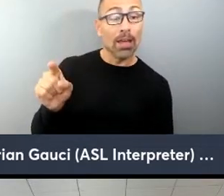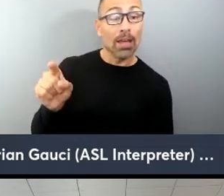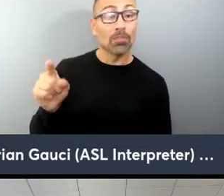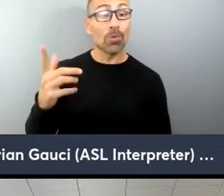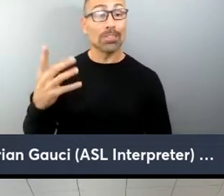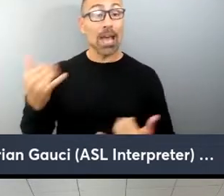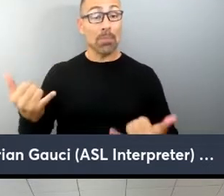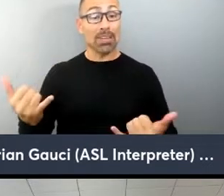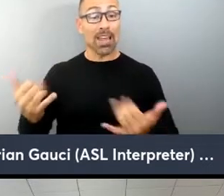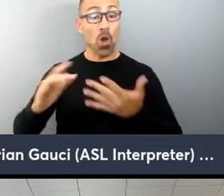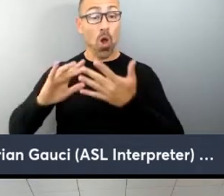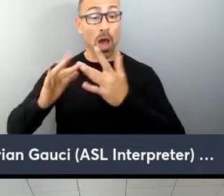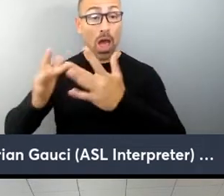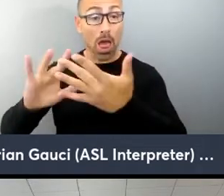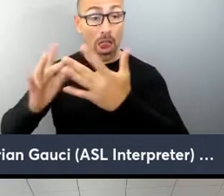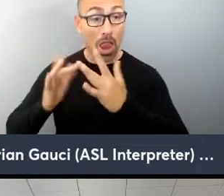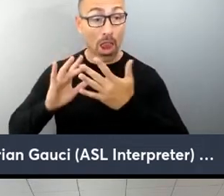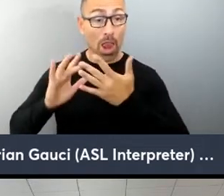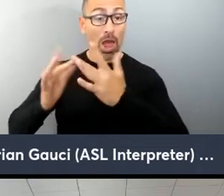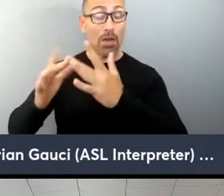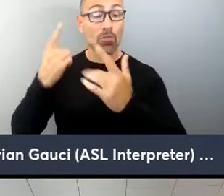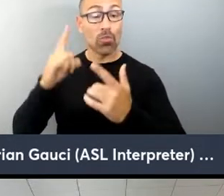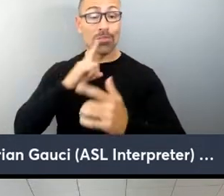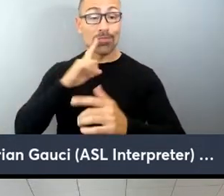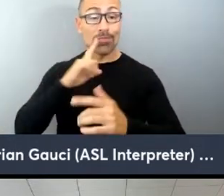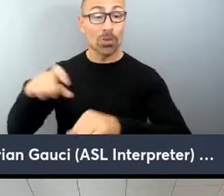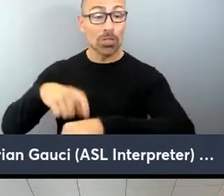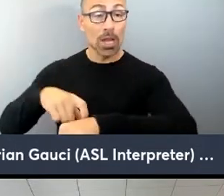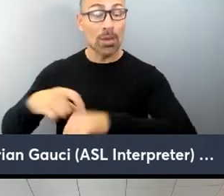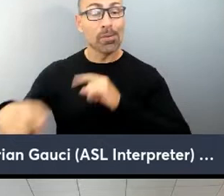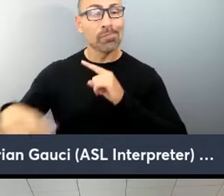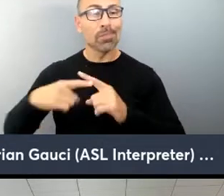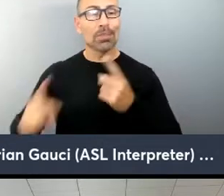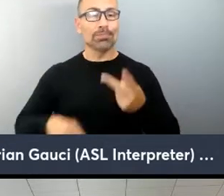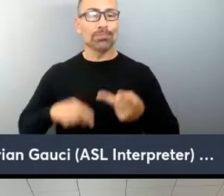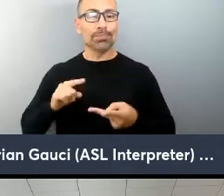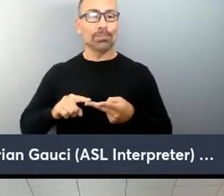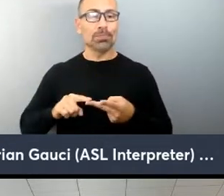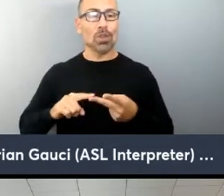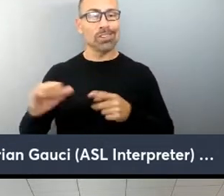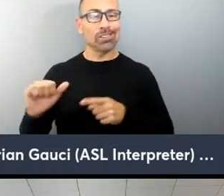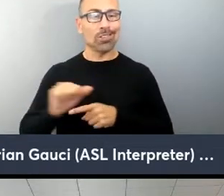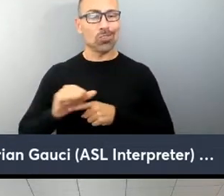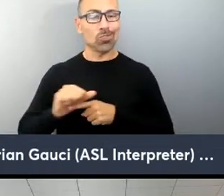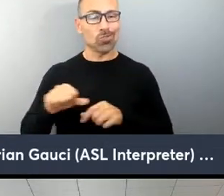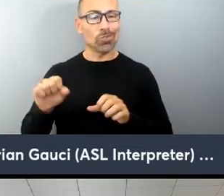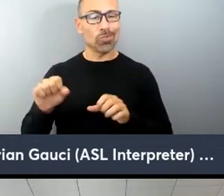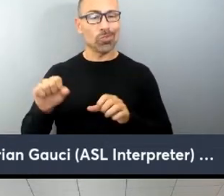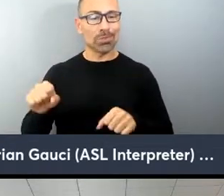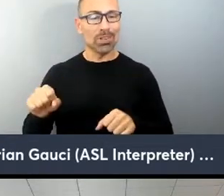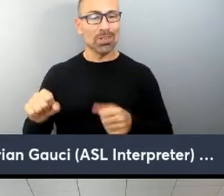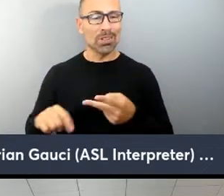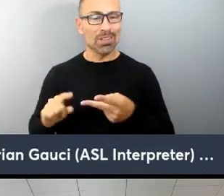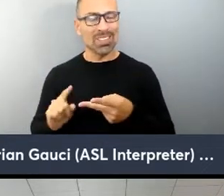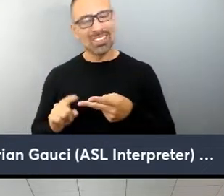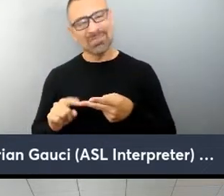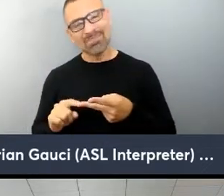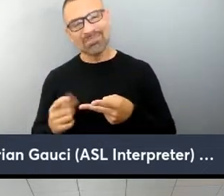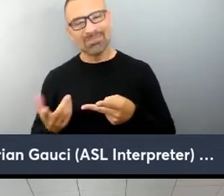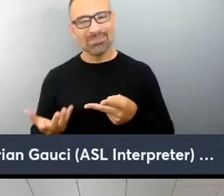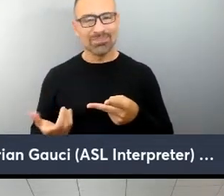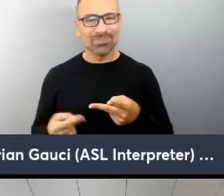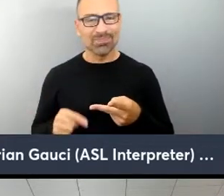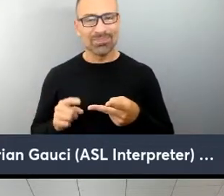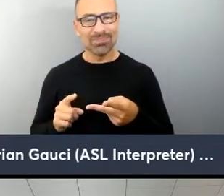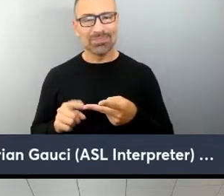time, as well as a training capability. Some people call that this bottom box as